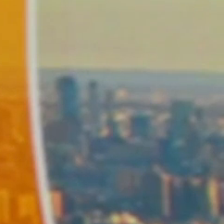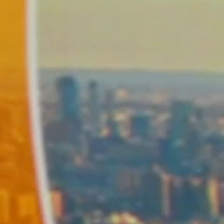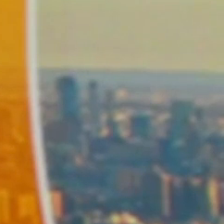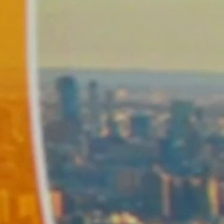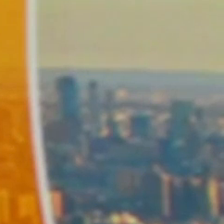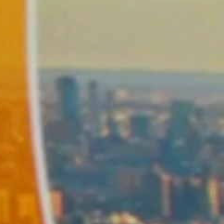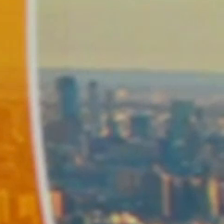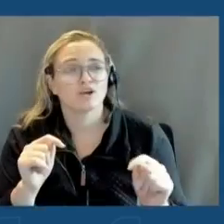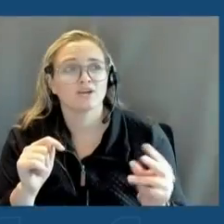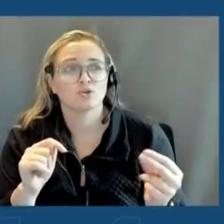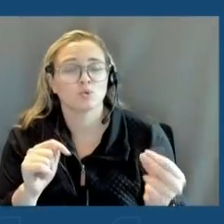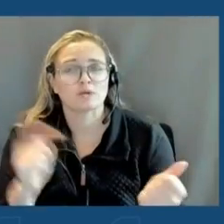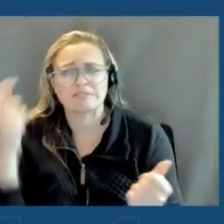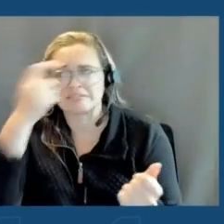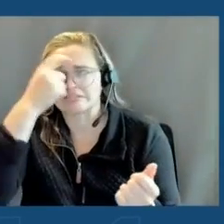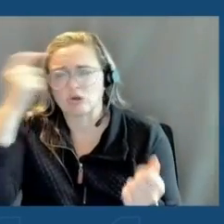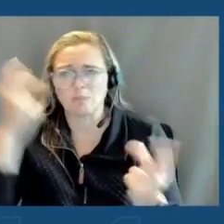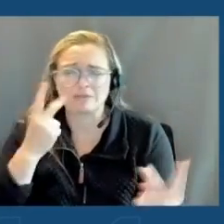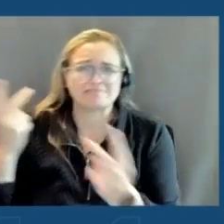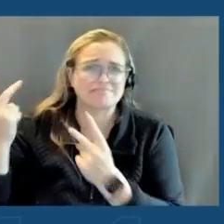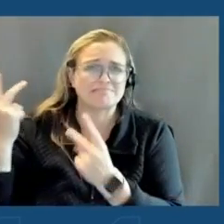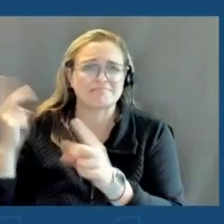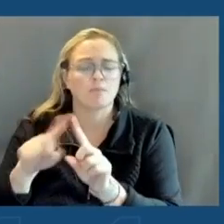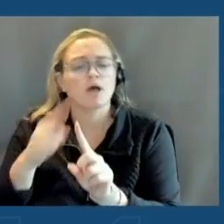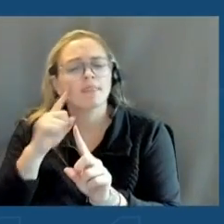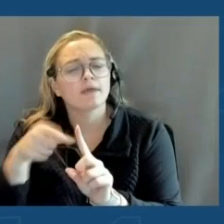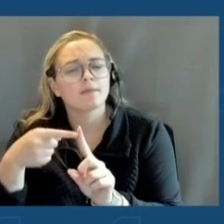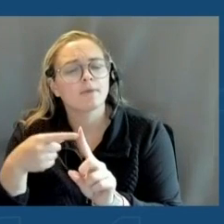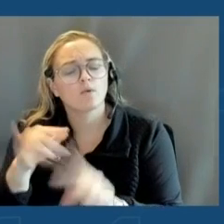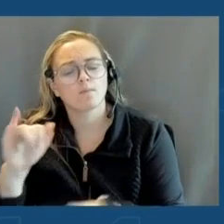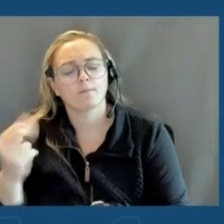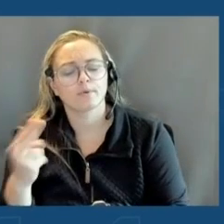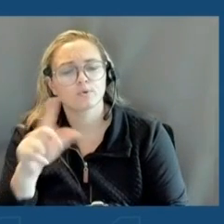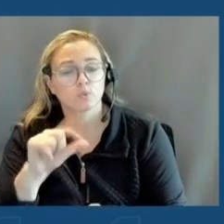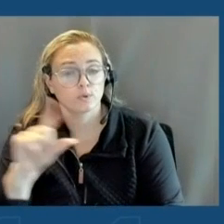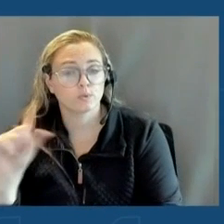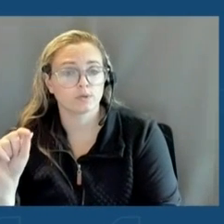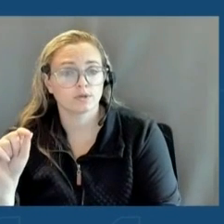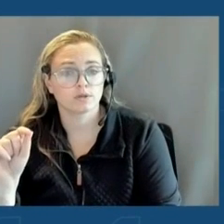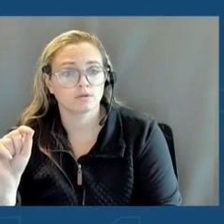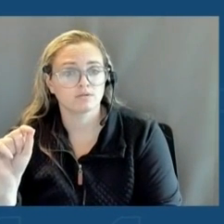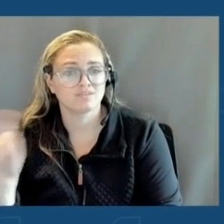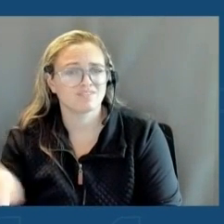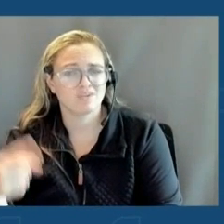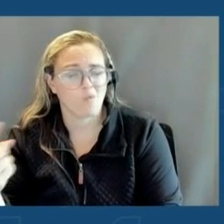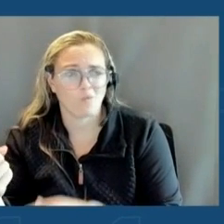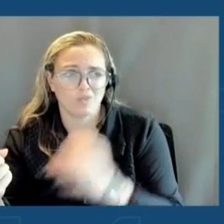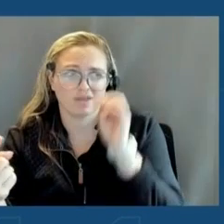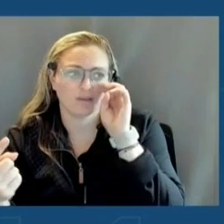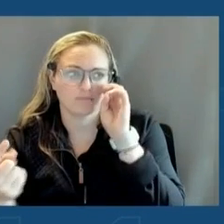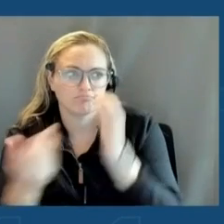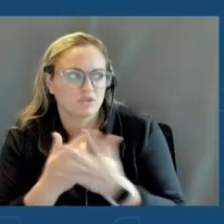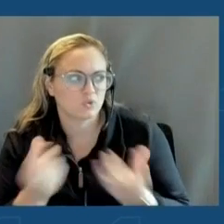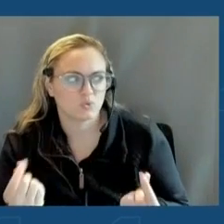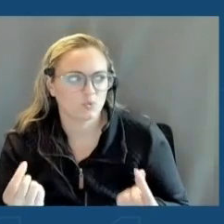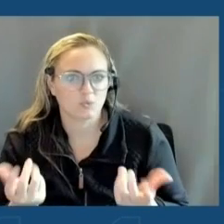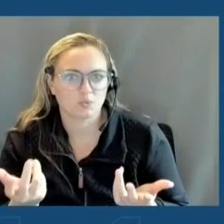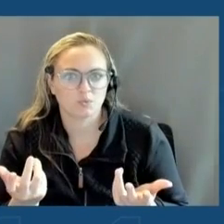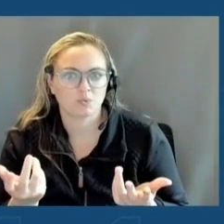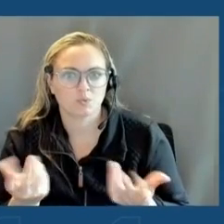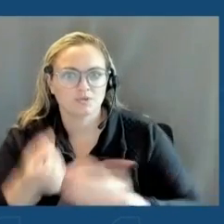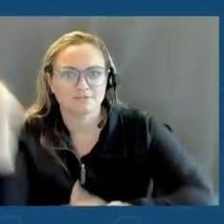in. To March of 2020, our only recourse back then was to lock